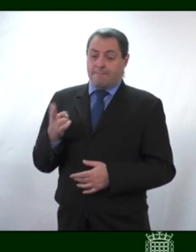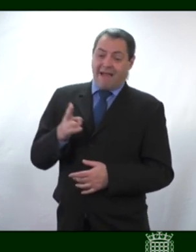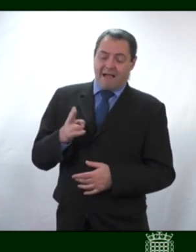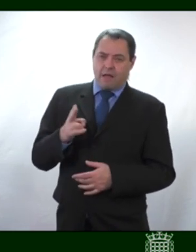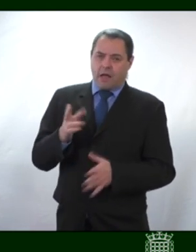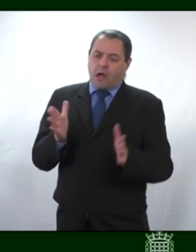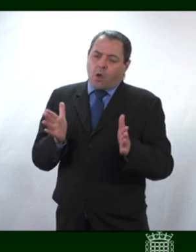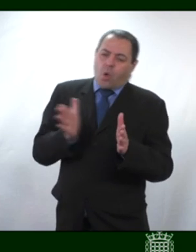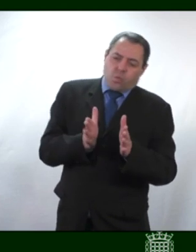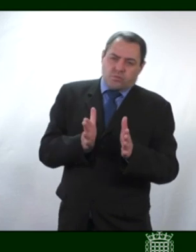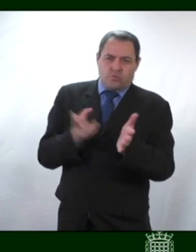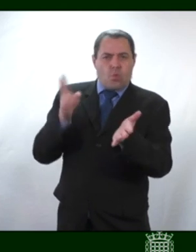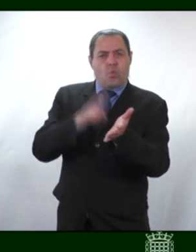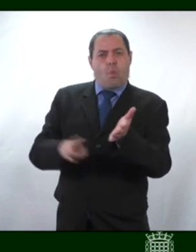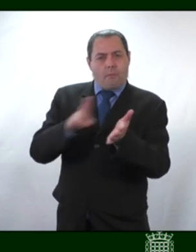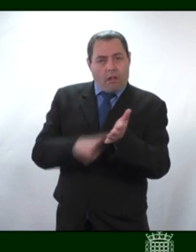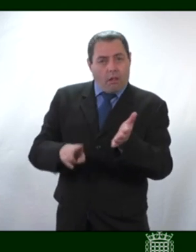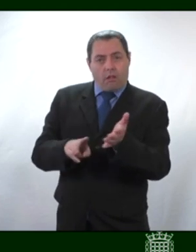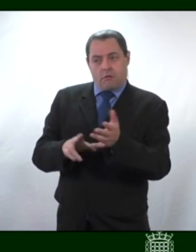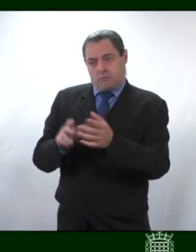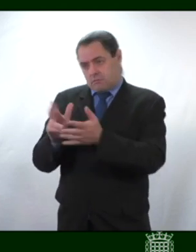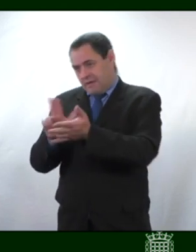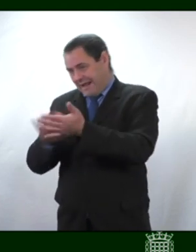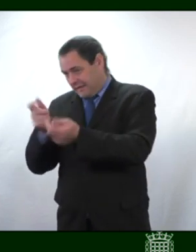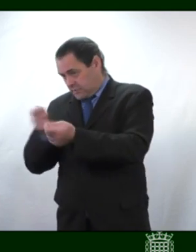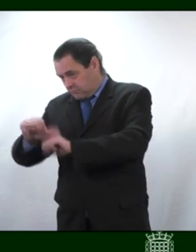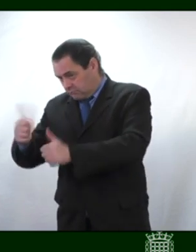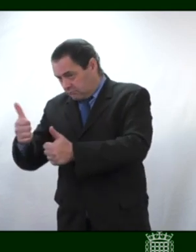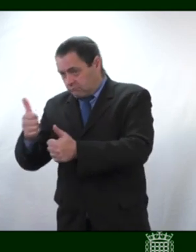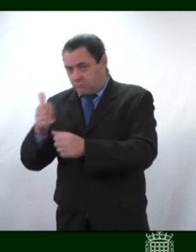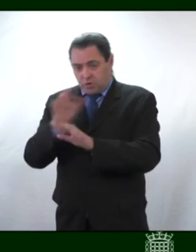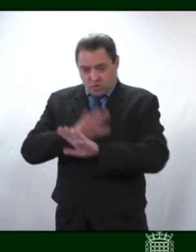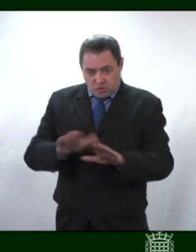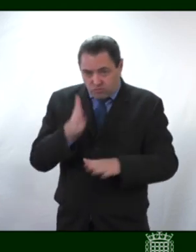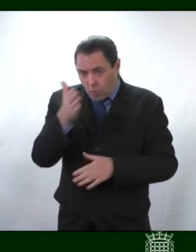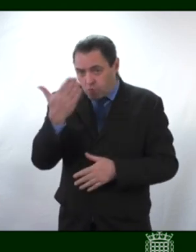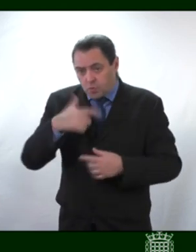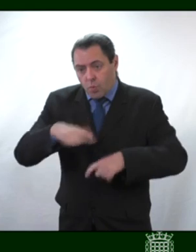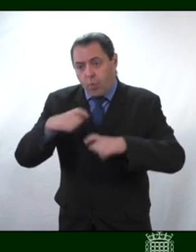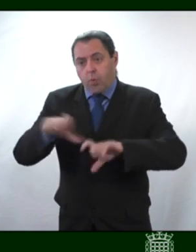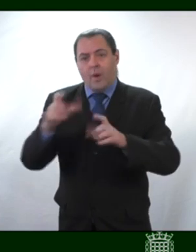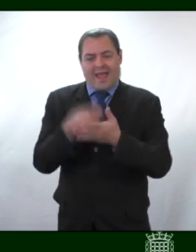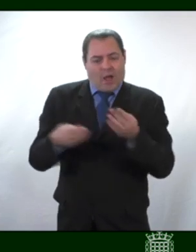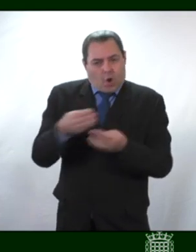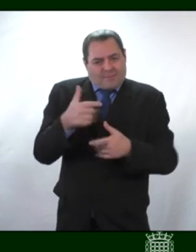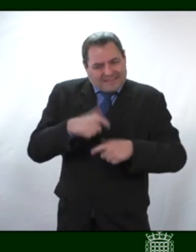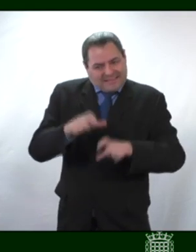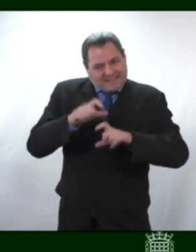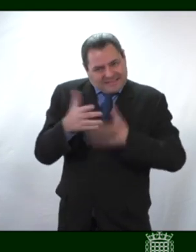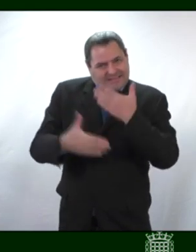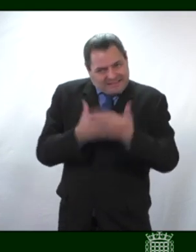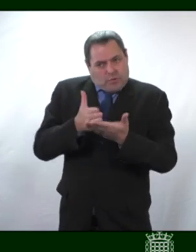the NHS, keep children at school, and shelter the economy as much as possible, and do this